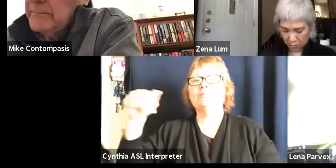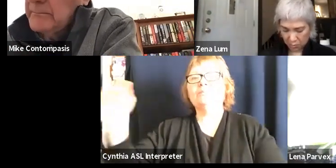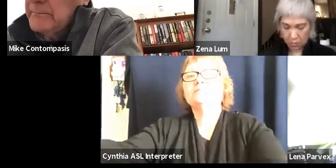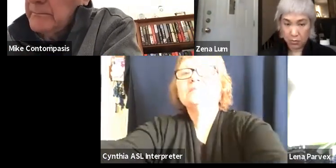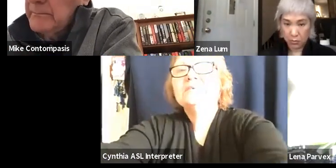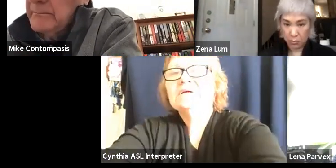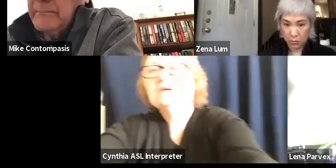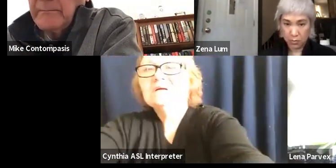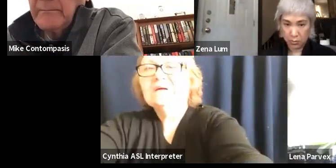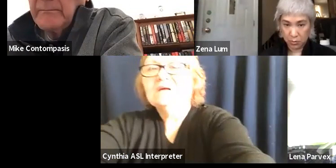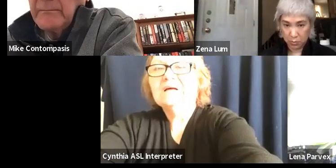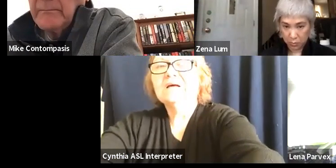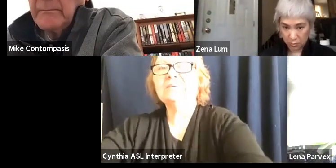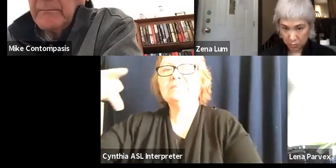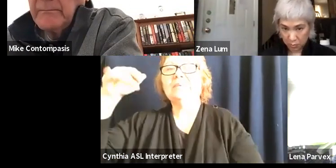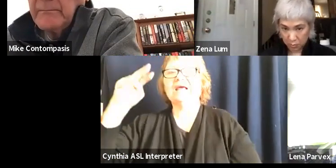Yuping Zhang.